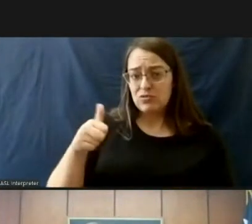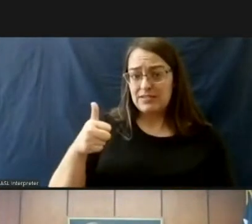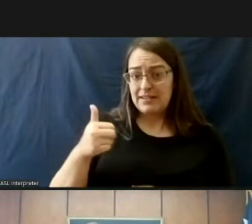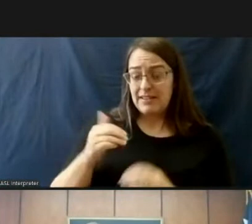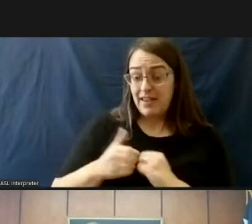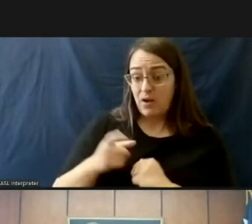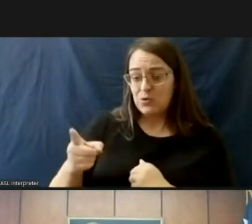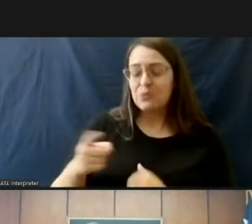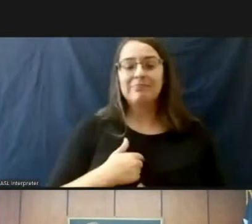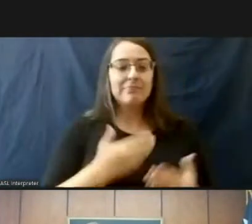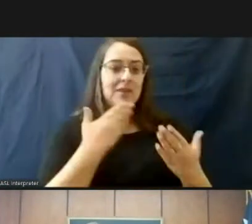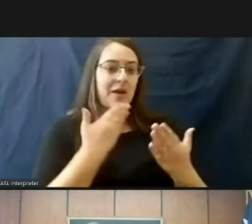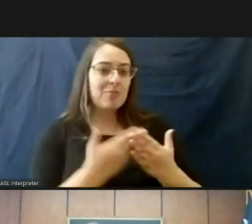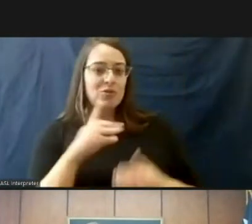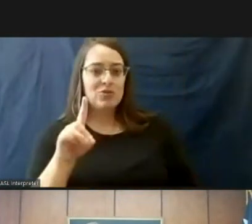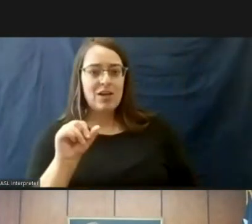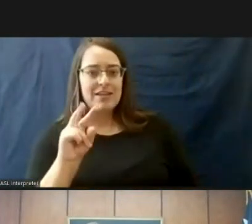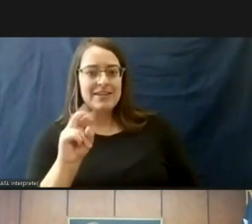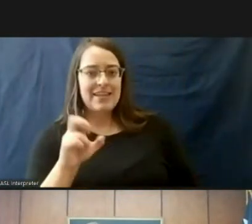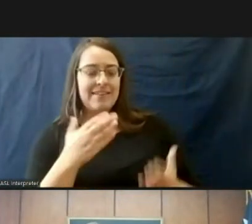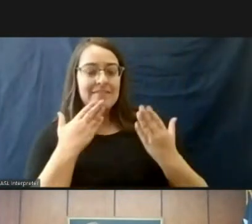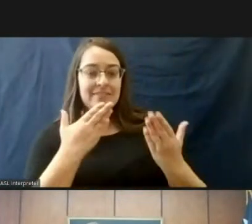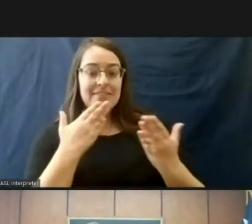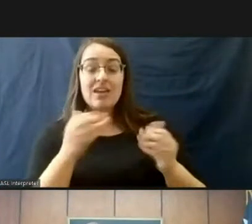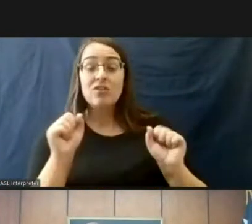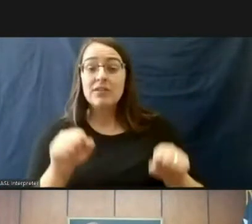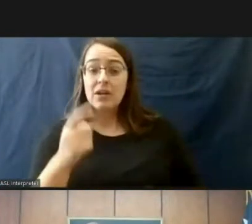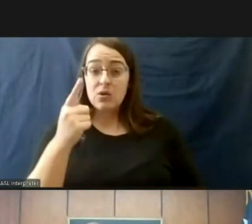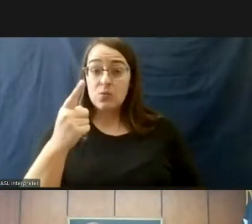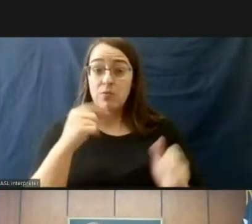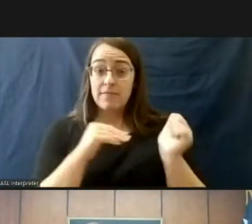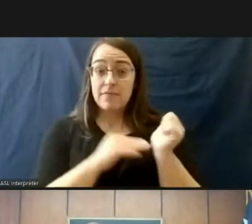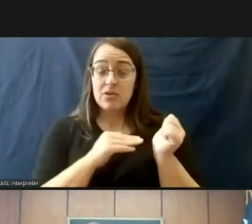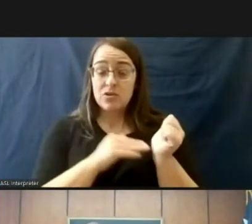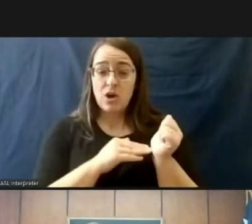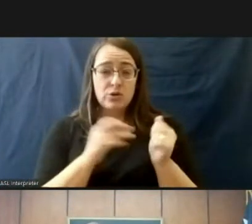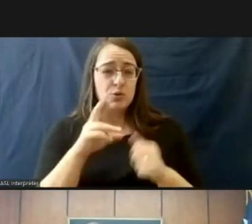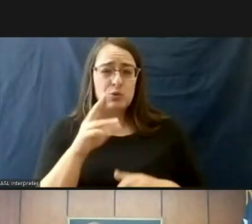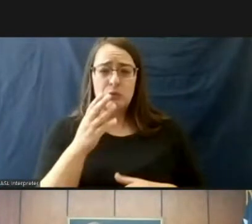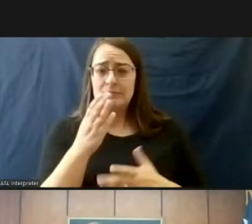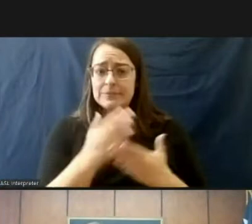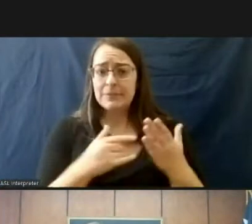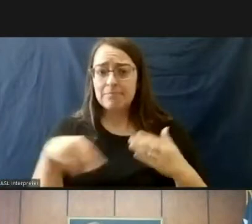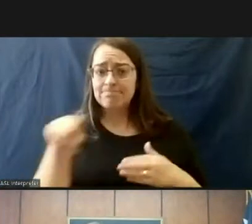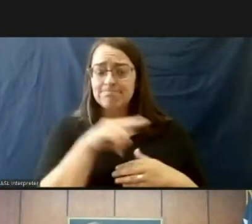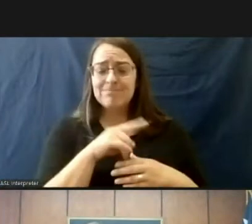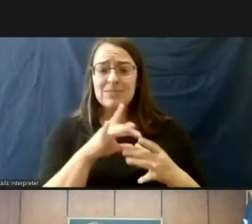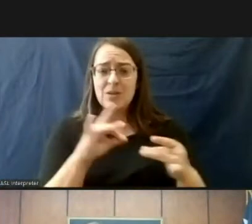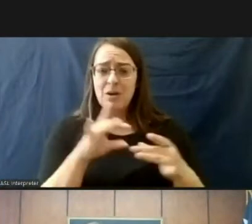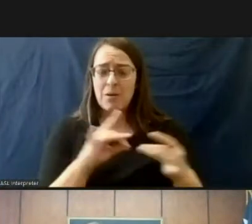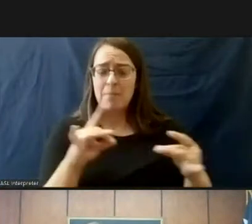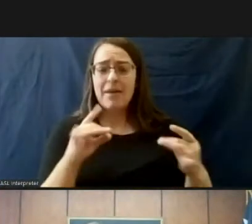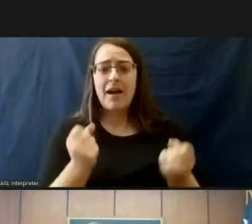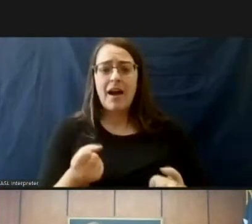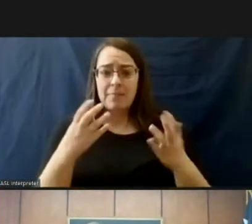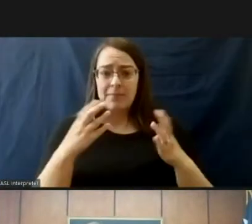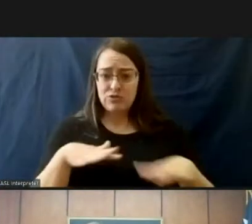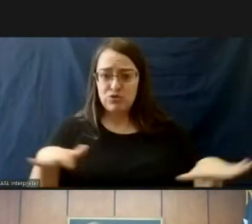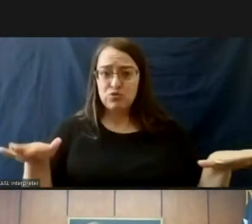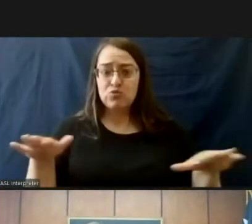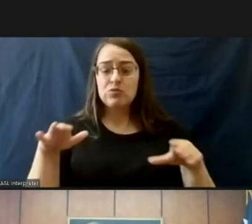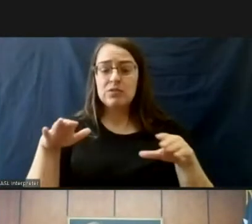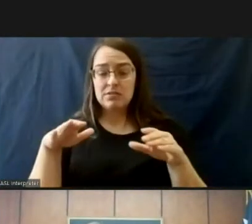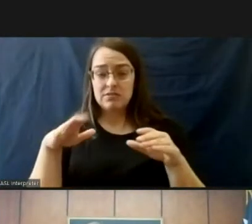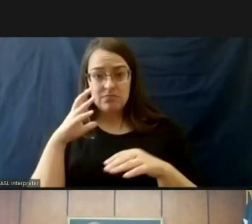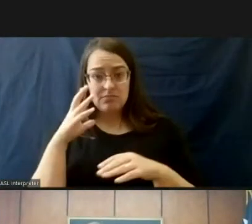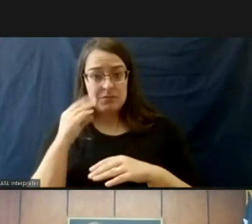Thank you. Can one of the doctors, or some of the doctors, speak to the level of pediatric cases of COVID in our